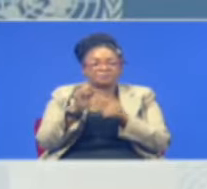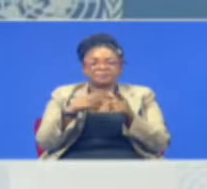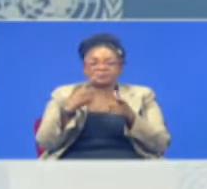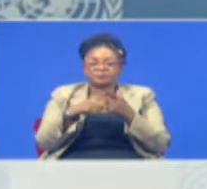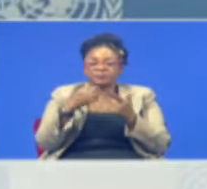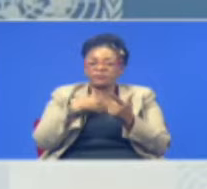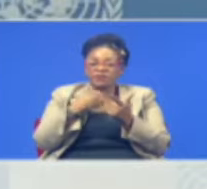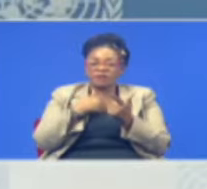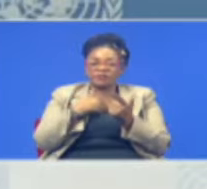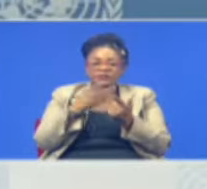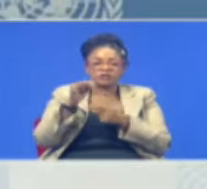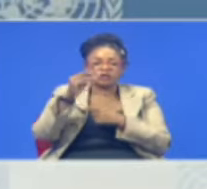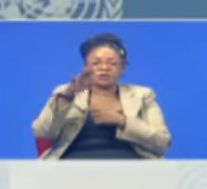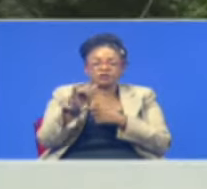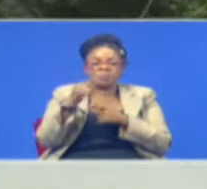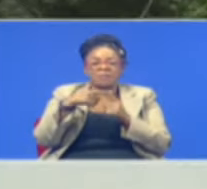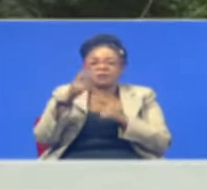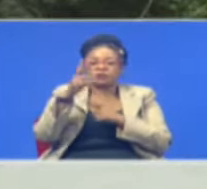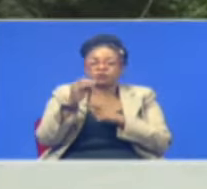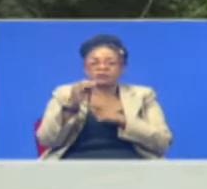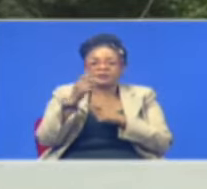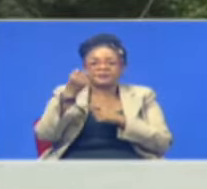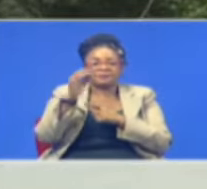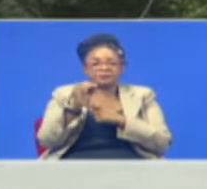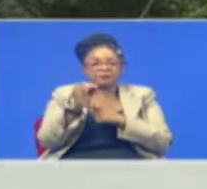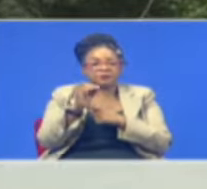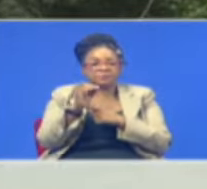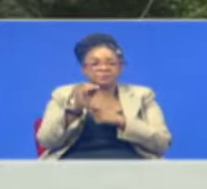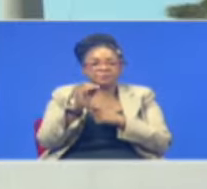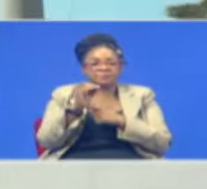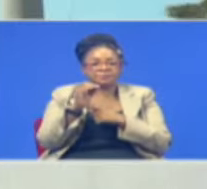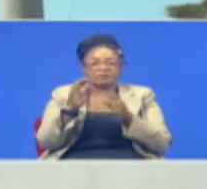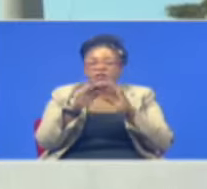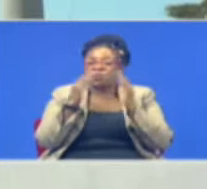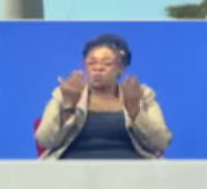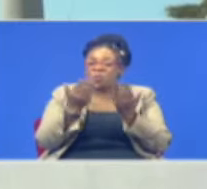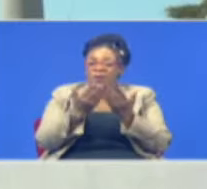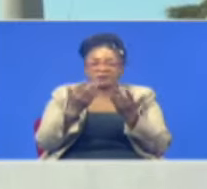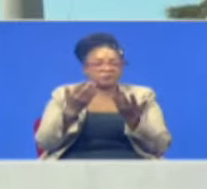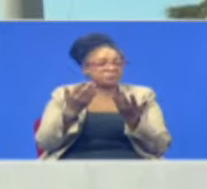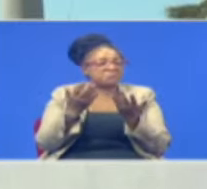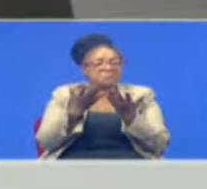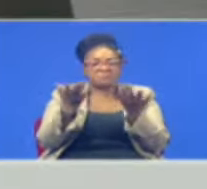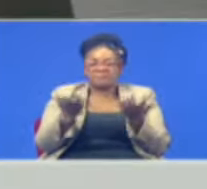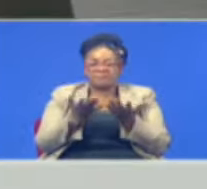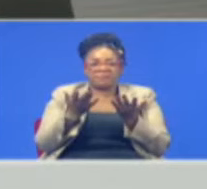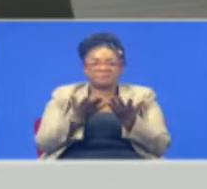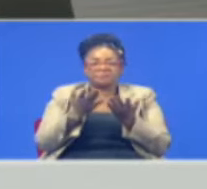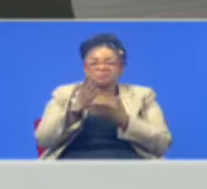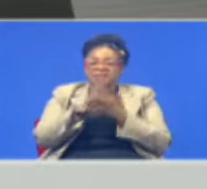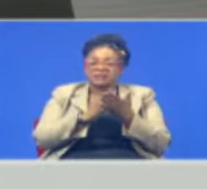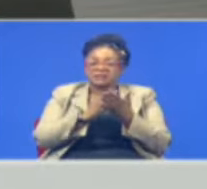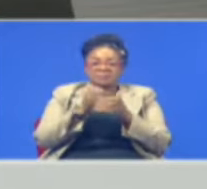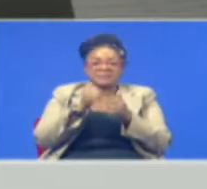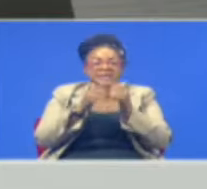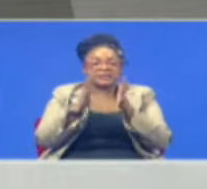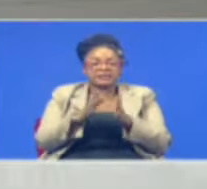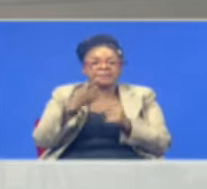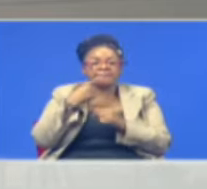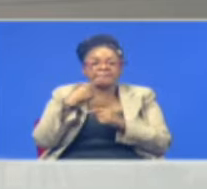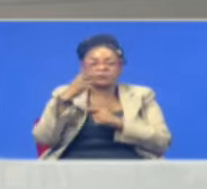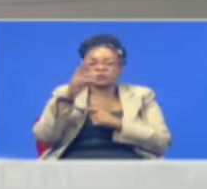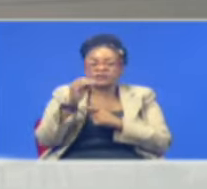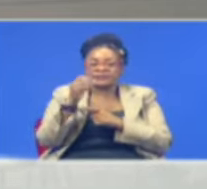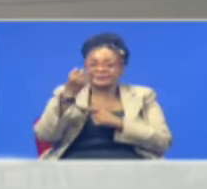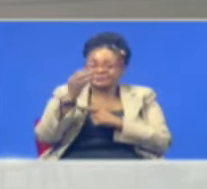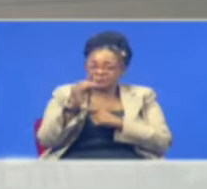zero emissions by 2050. But the world is running painfully behind schedule. And some scientists argue that 2050 will be too late